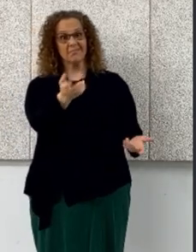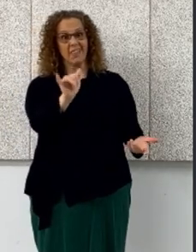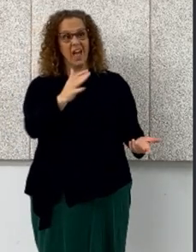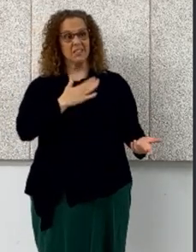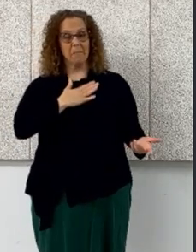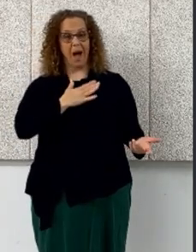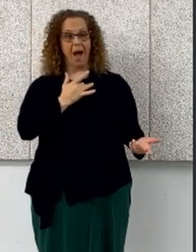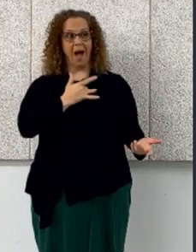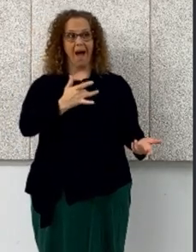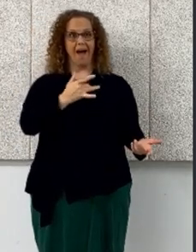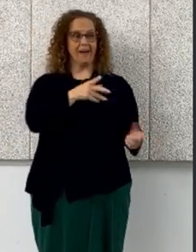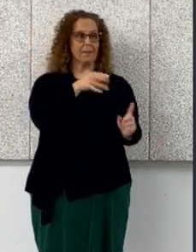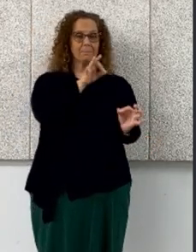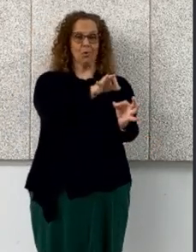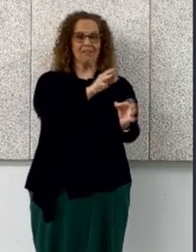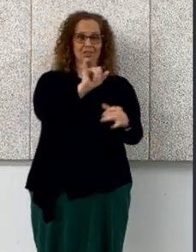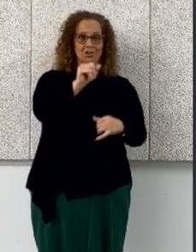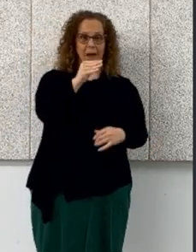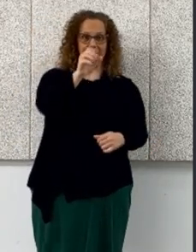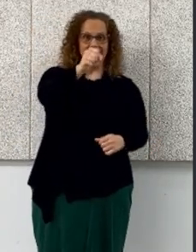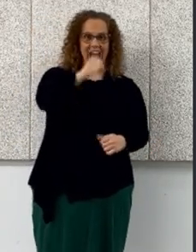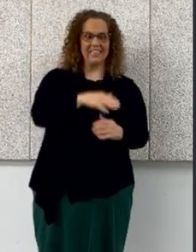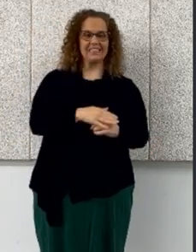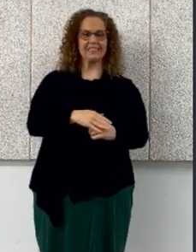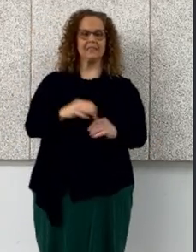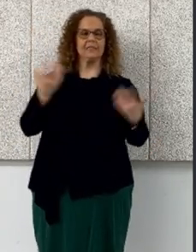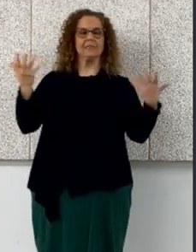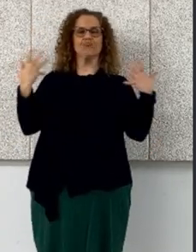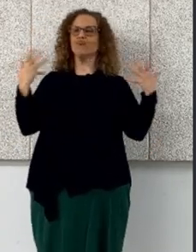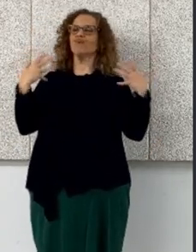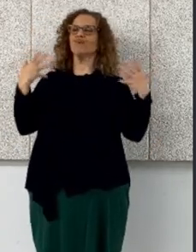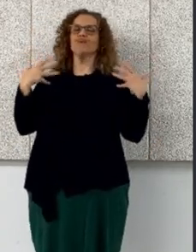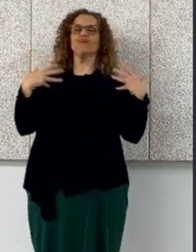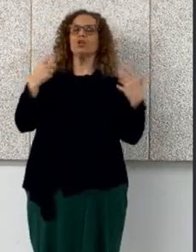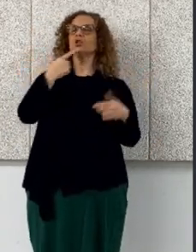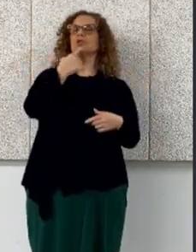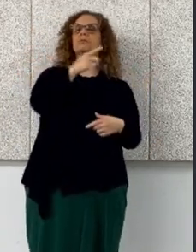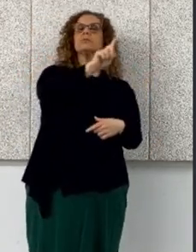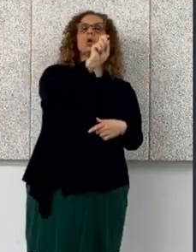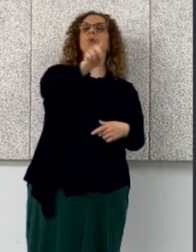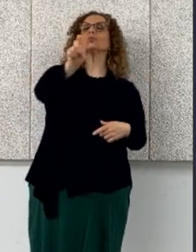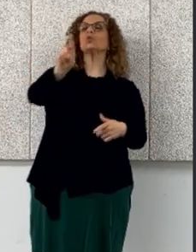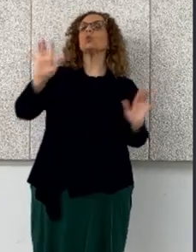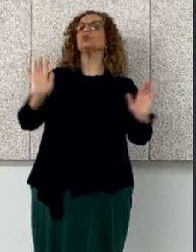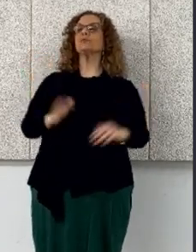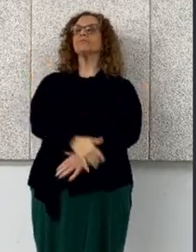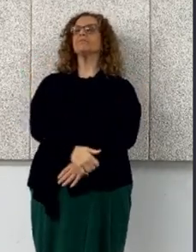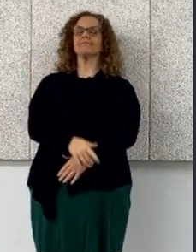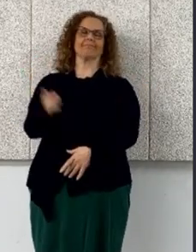That is my ideal job. Yeah, well done. Not doing any of the work, but saying the question differently.